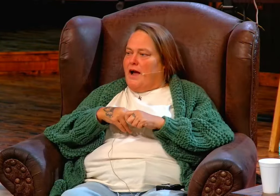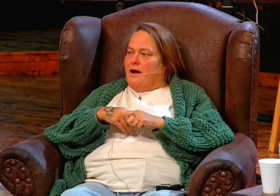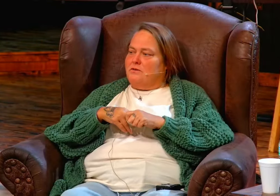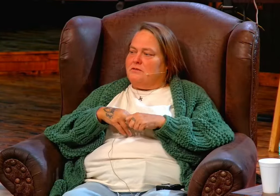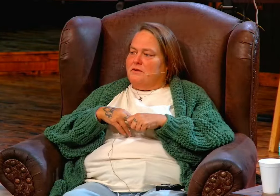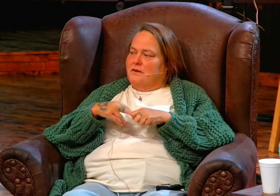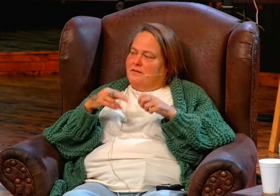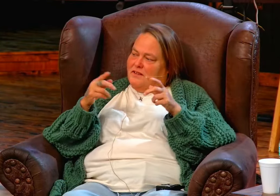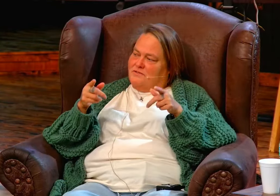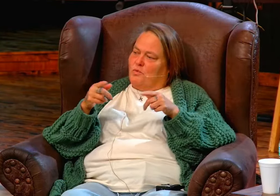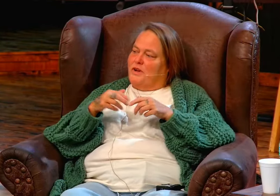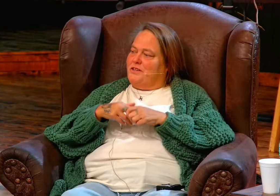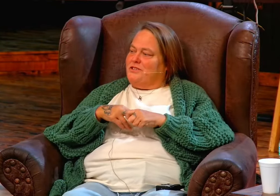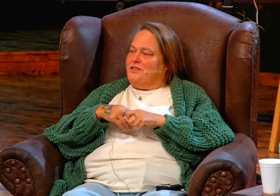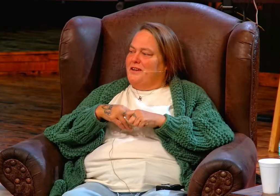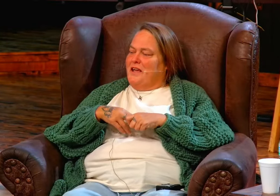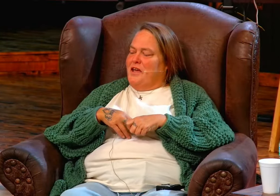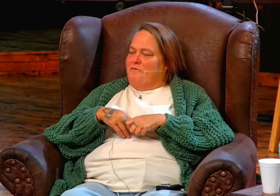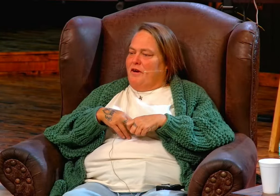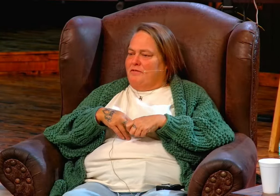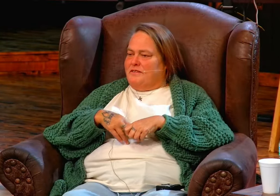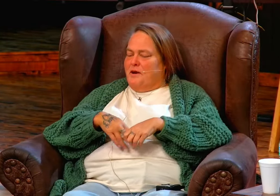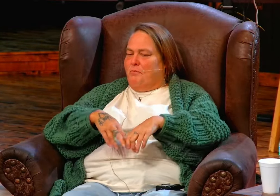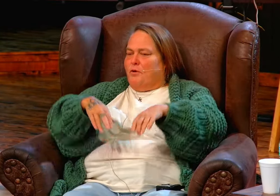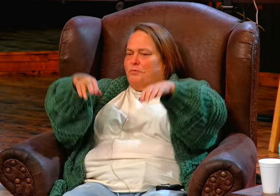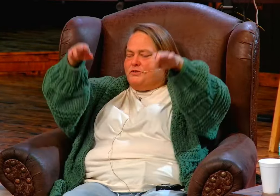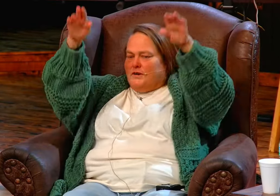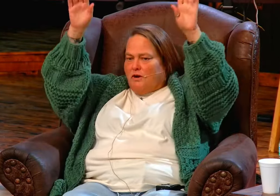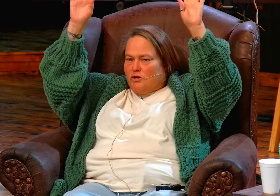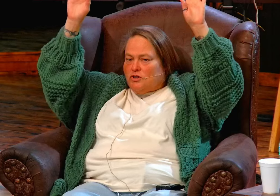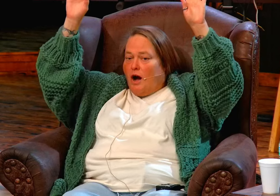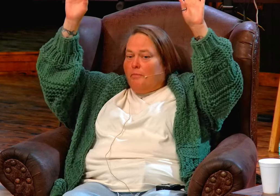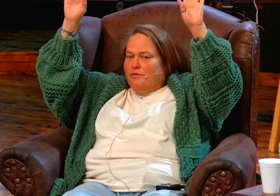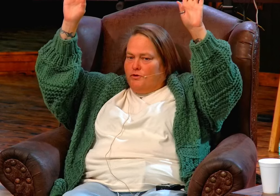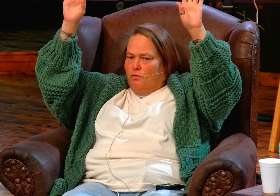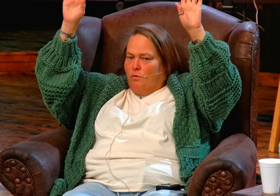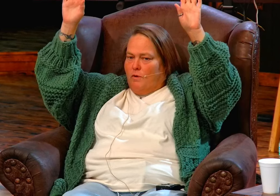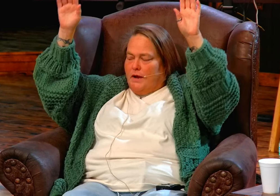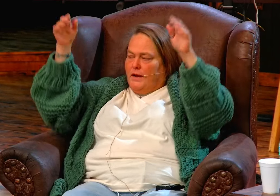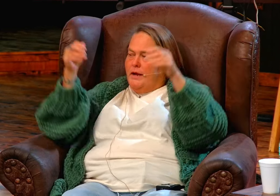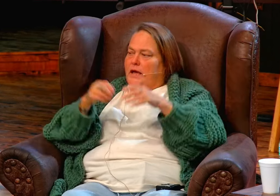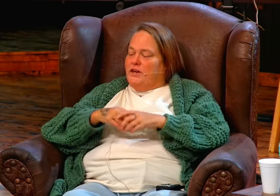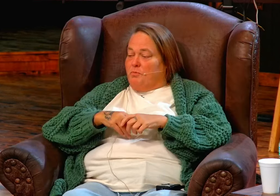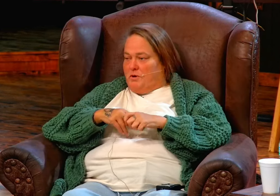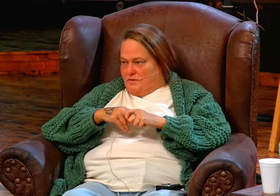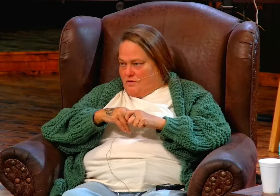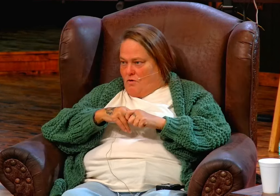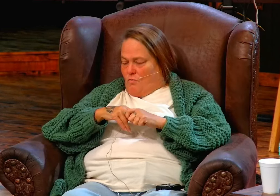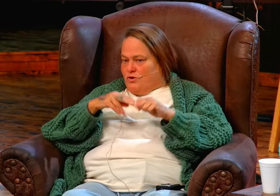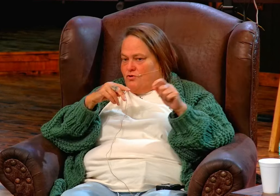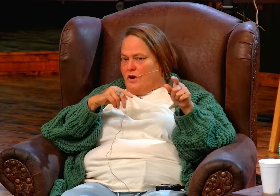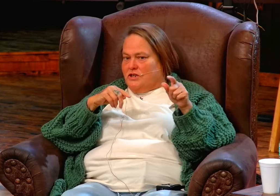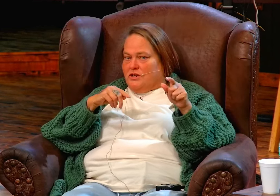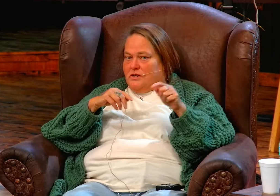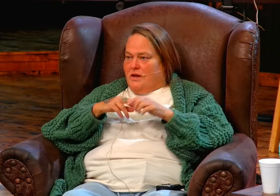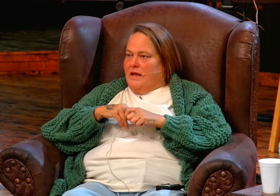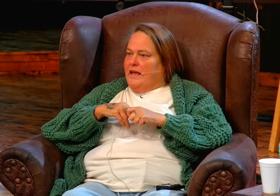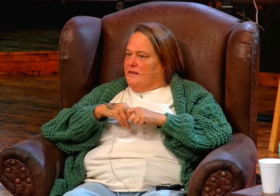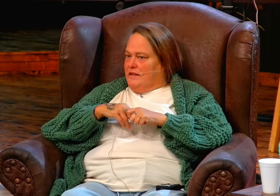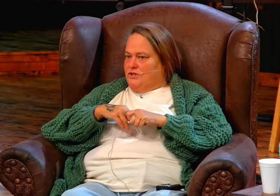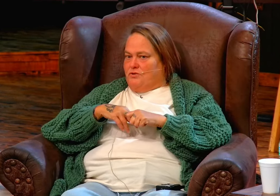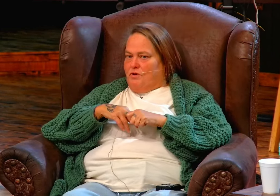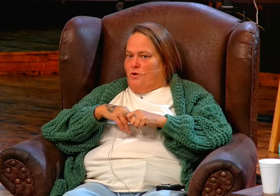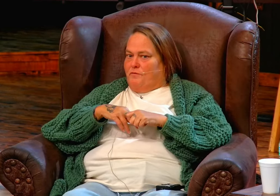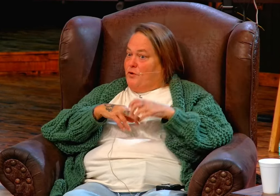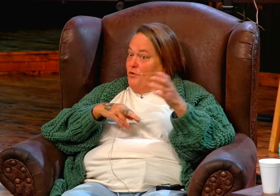front of a house? That's a witch. You ever see a broomstick on top of the doorway? Depends on which direction.